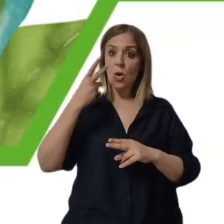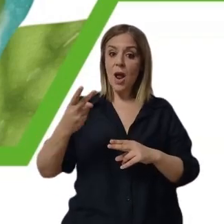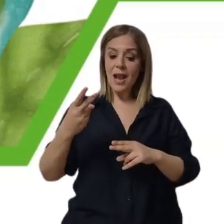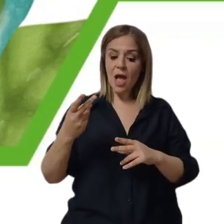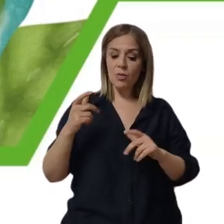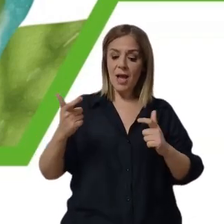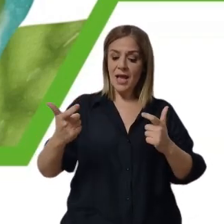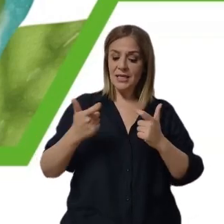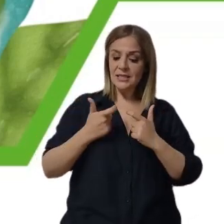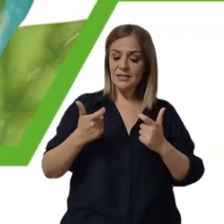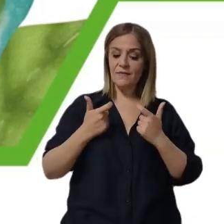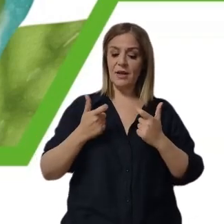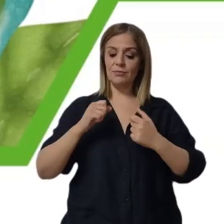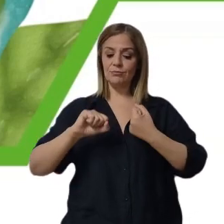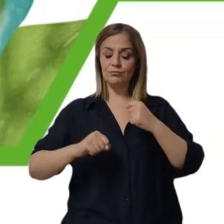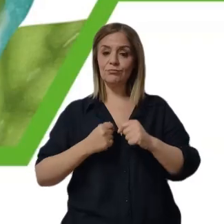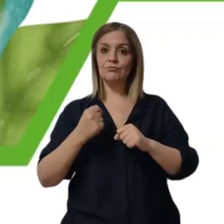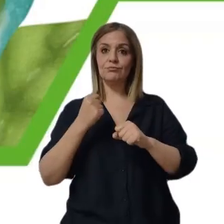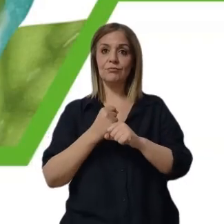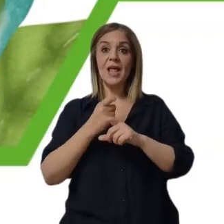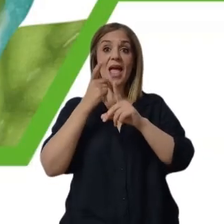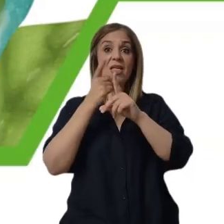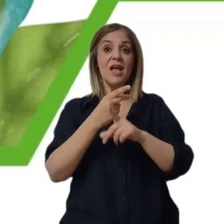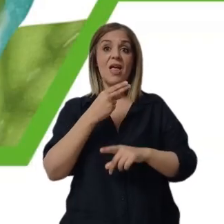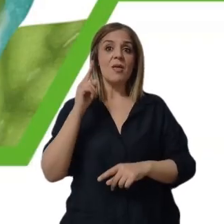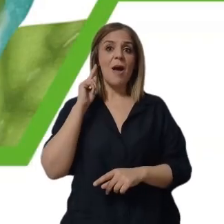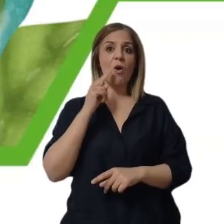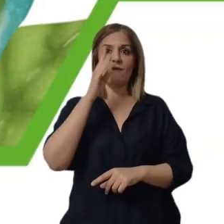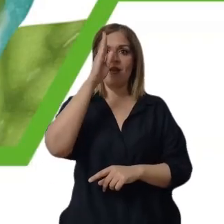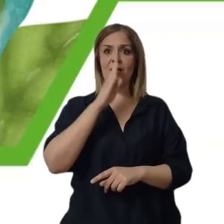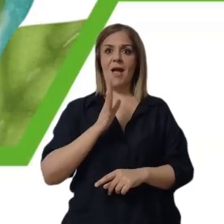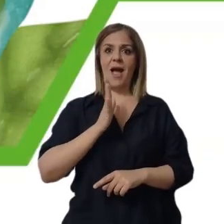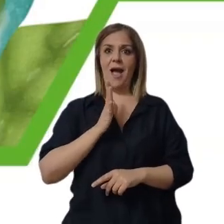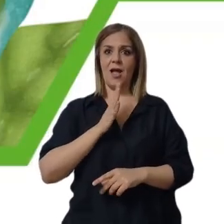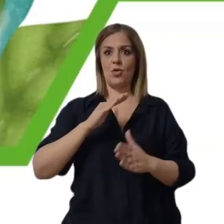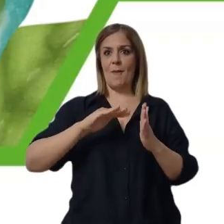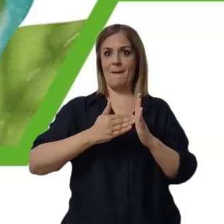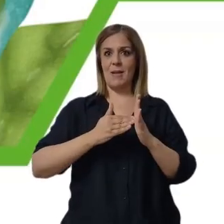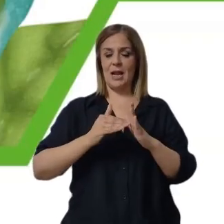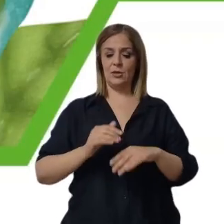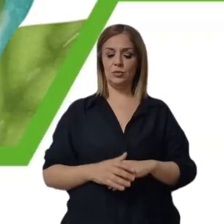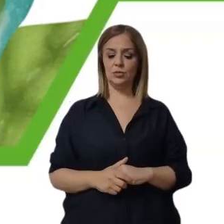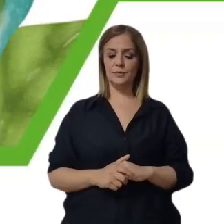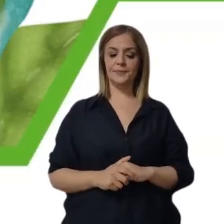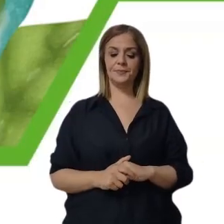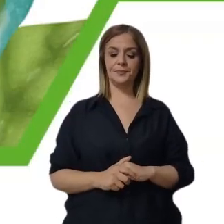safety drills and workspace for deaf workers in specific.